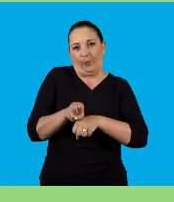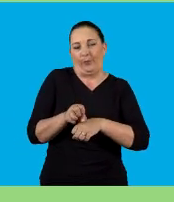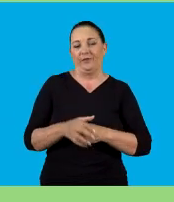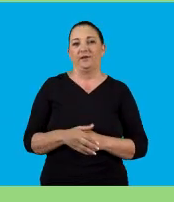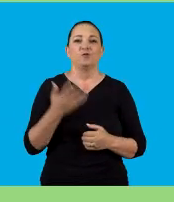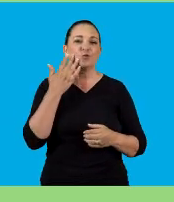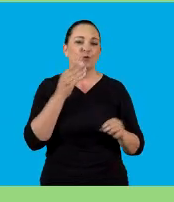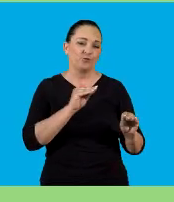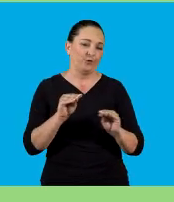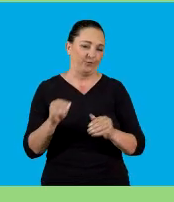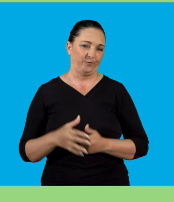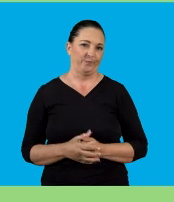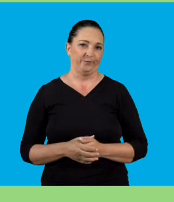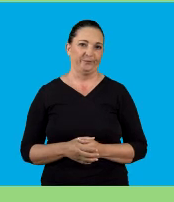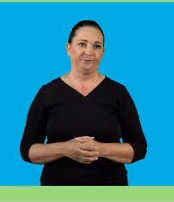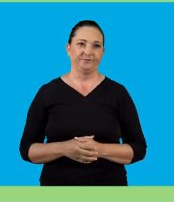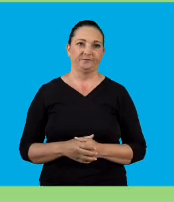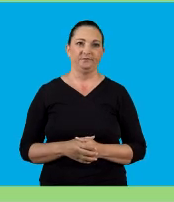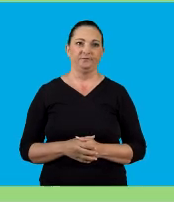when we are moving around.